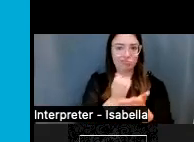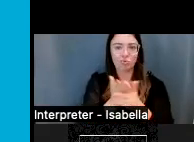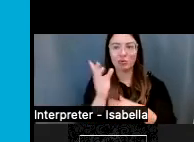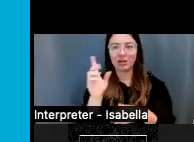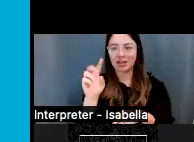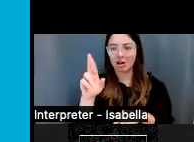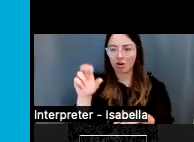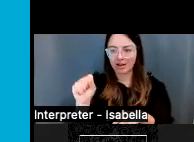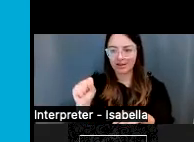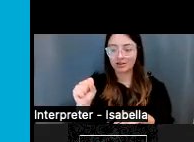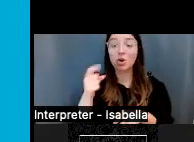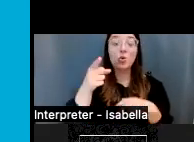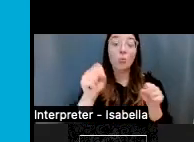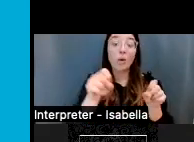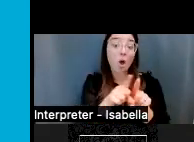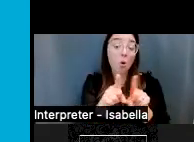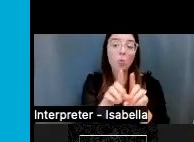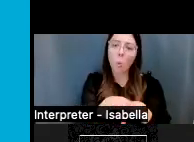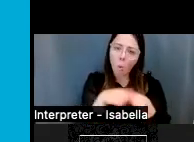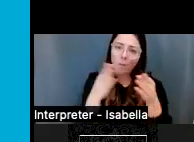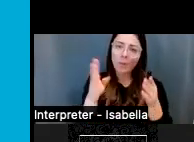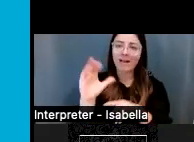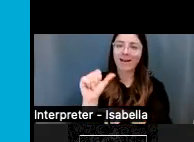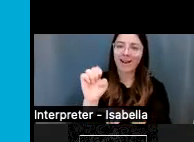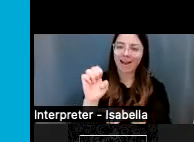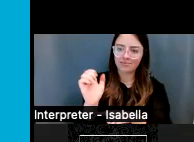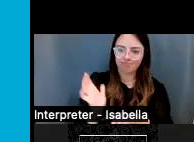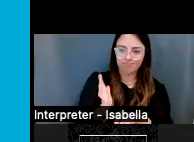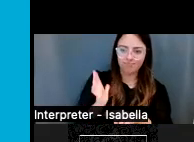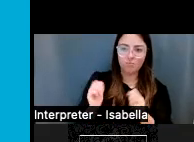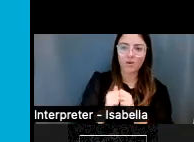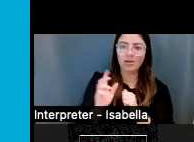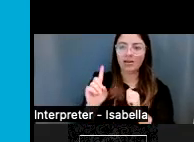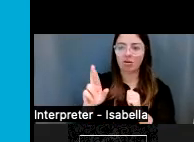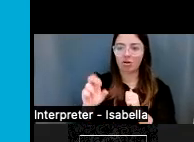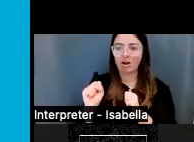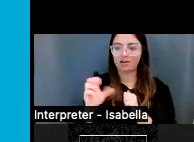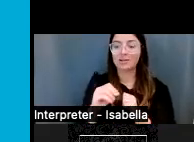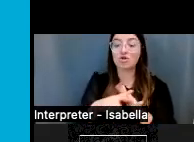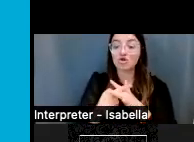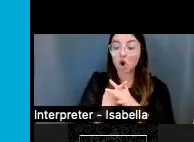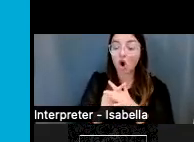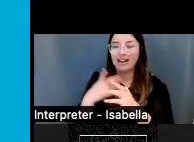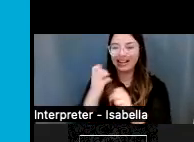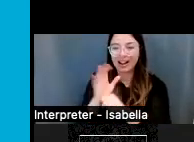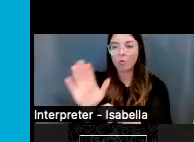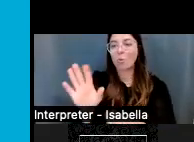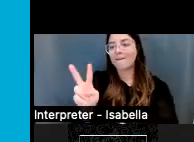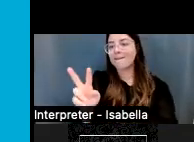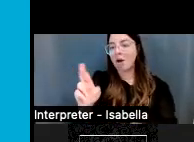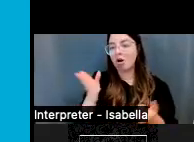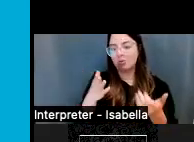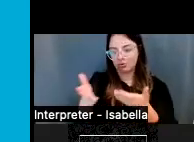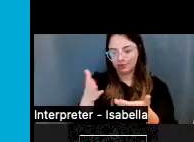but youth can also go ahead and open up a case with DRS and start securing those vocational rehabilitation, those VR